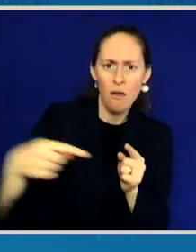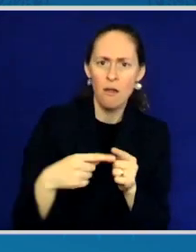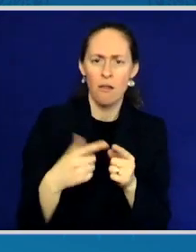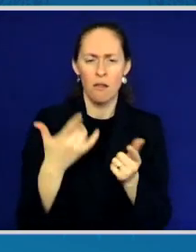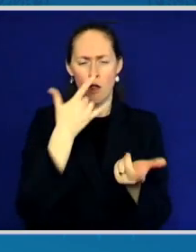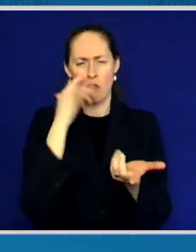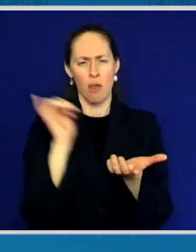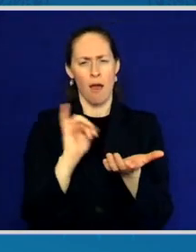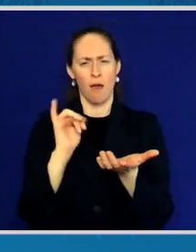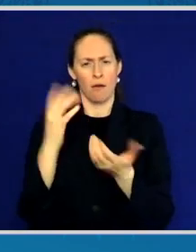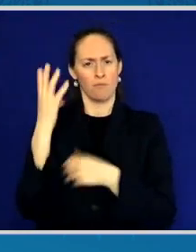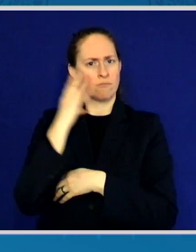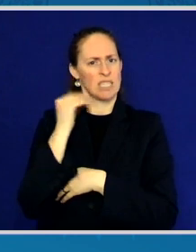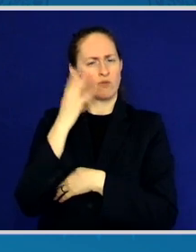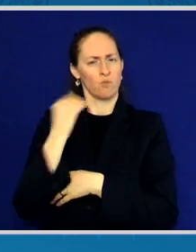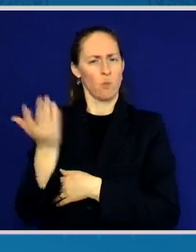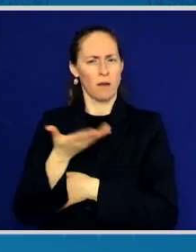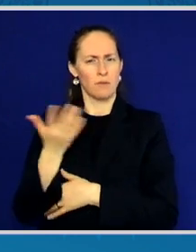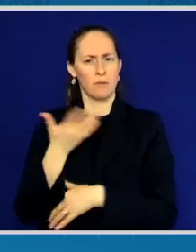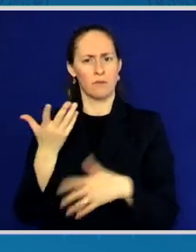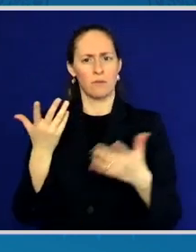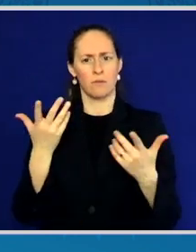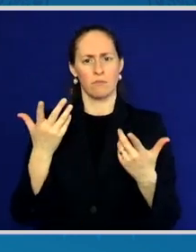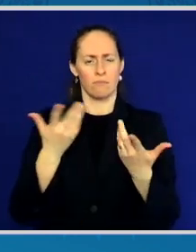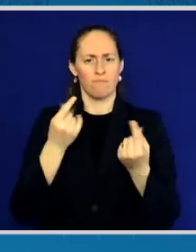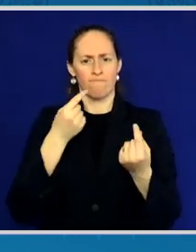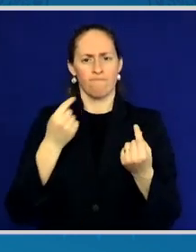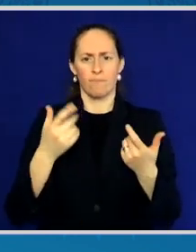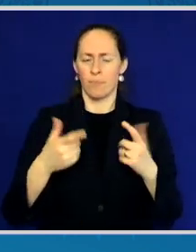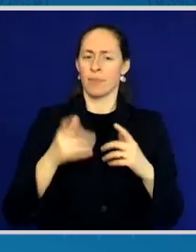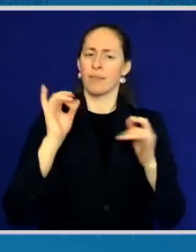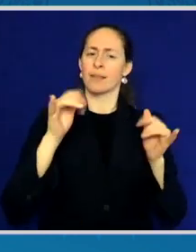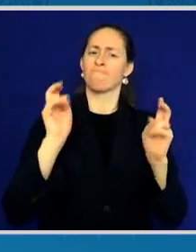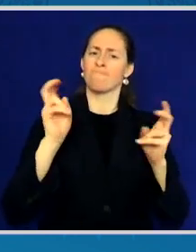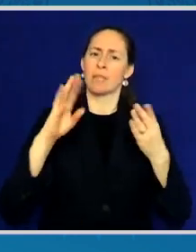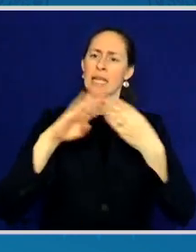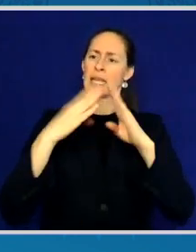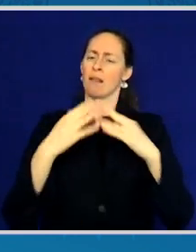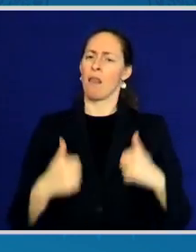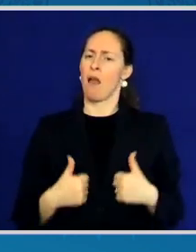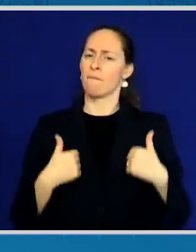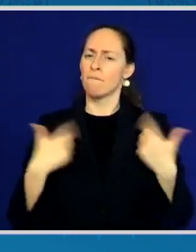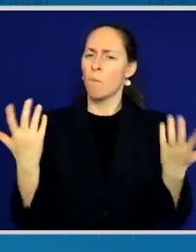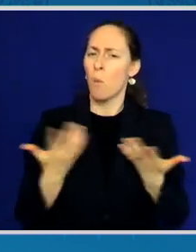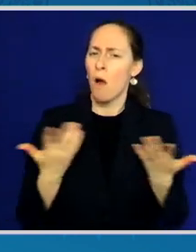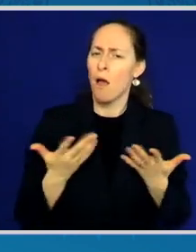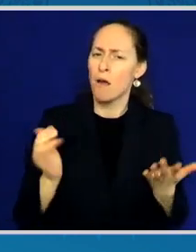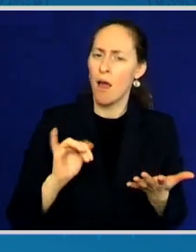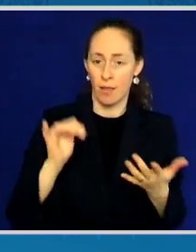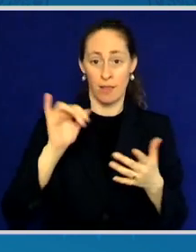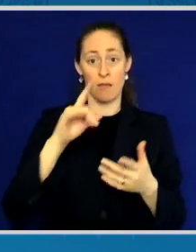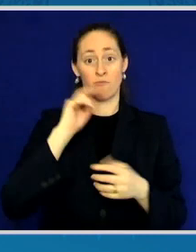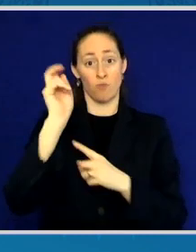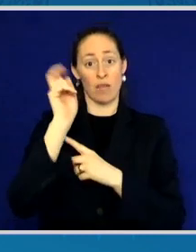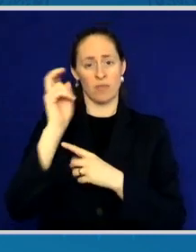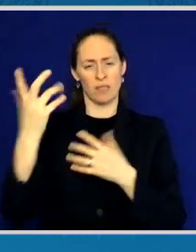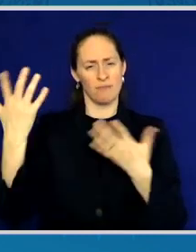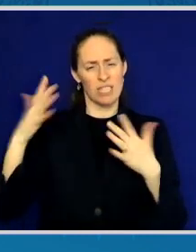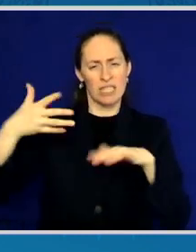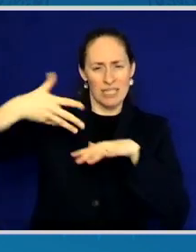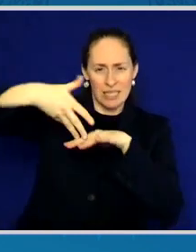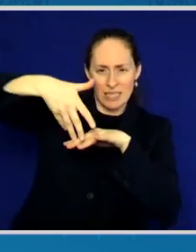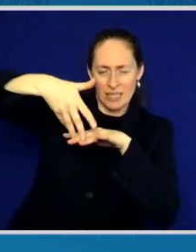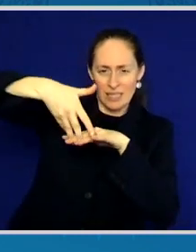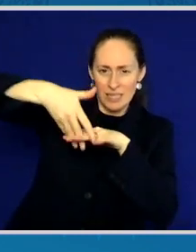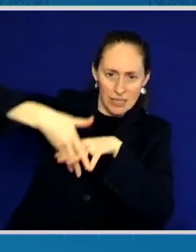transit and the urban sort of living. So integrating transit into the urban development is really, really